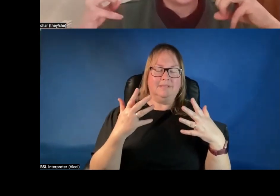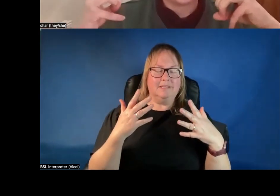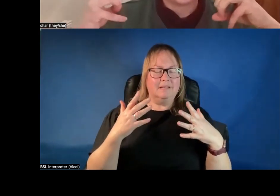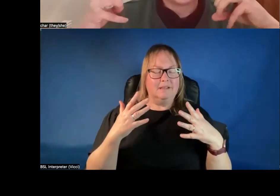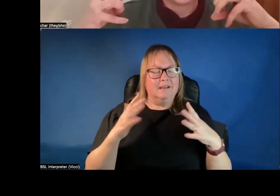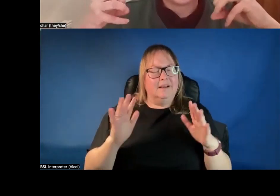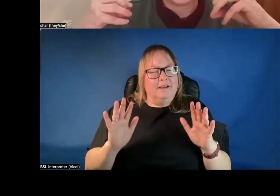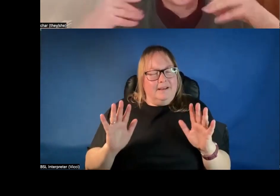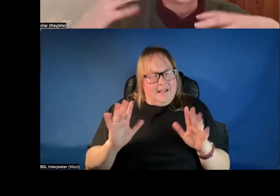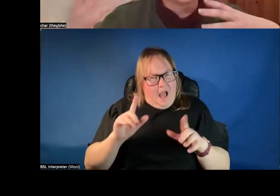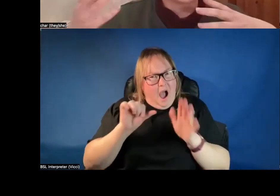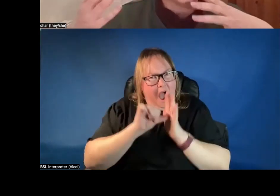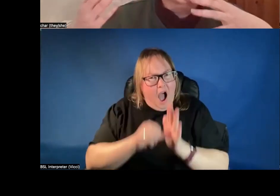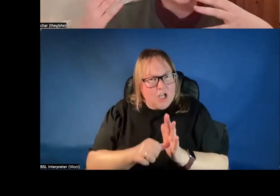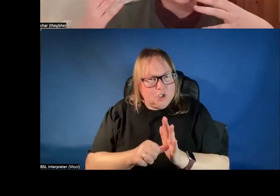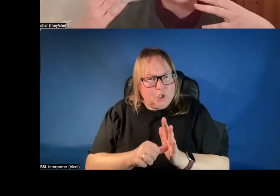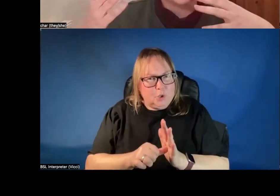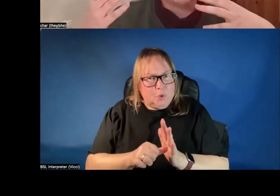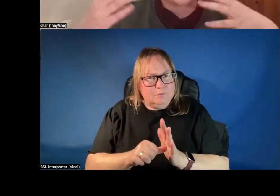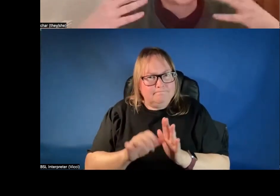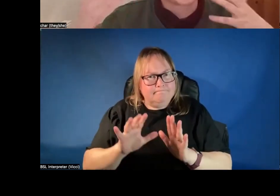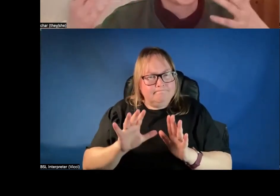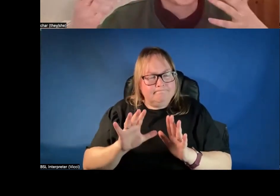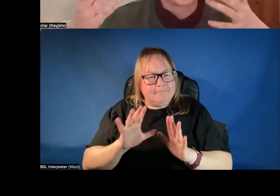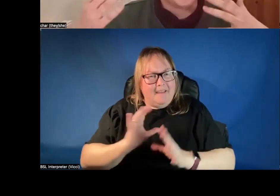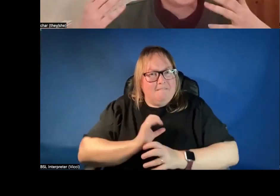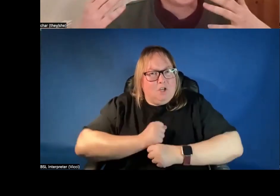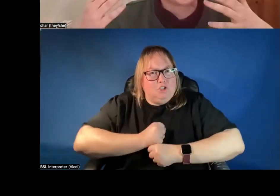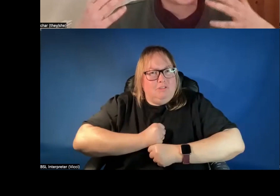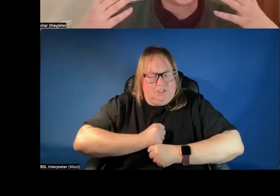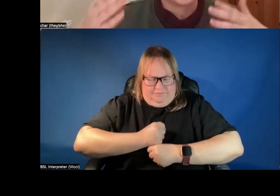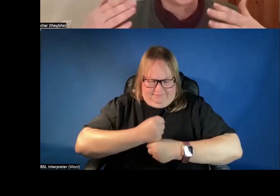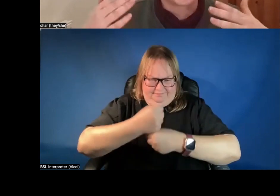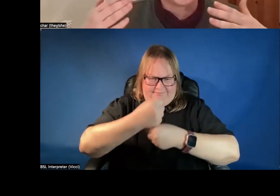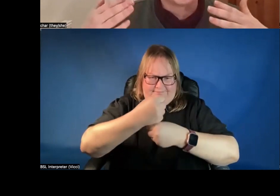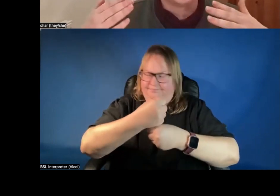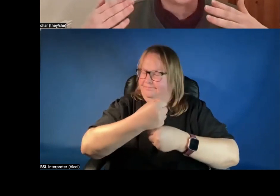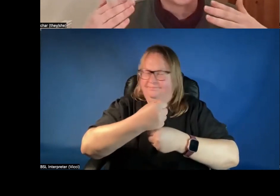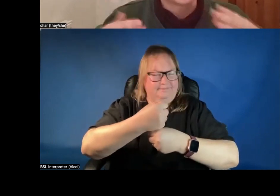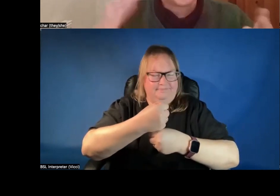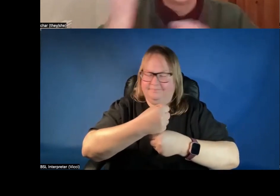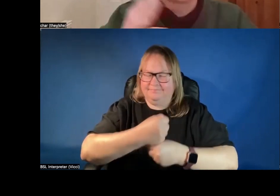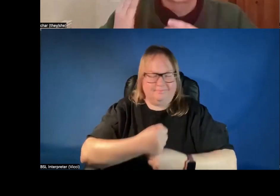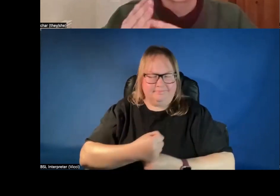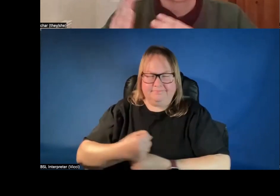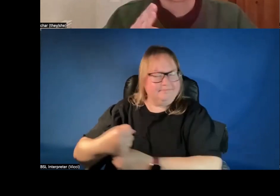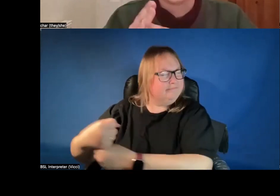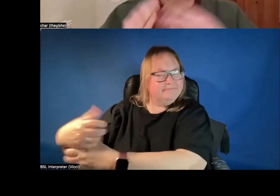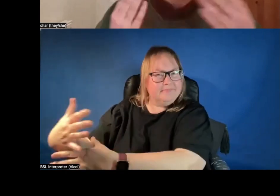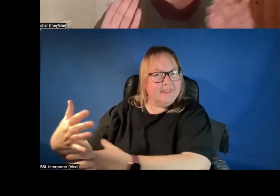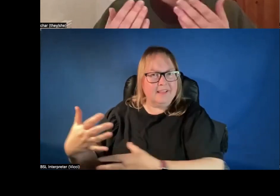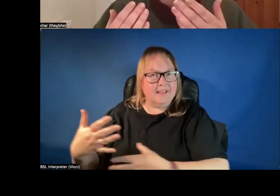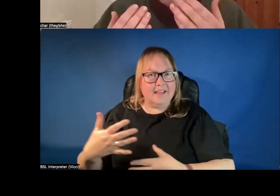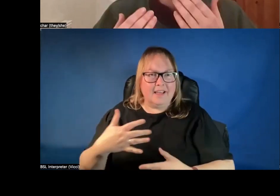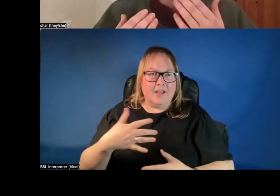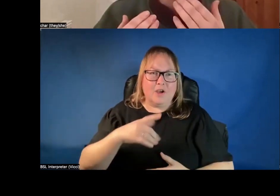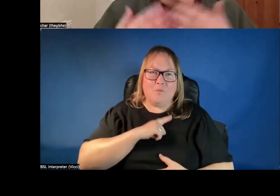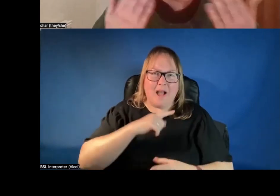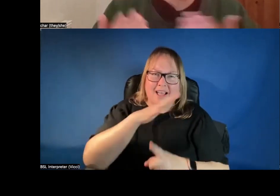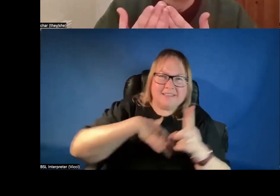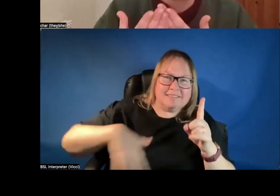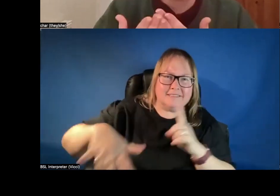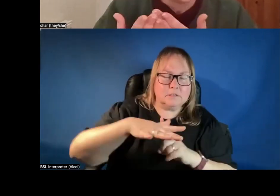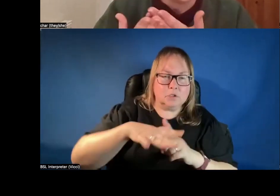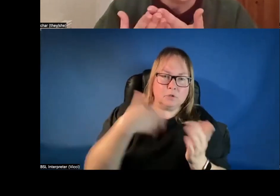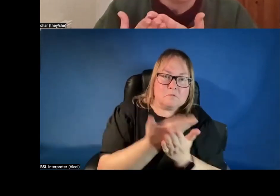really get too frustrated with it, but it's also so hard when I'm just so used to kind of like bashing things out. And even like saying this, I